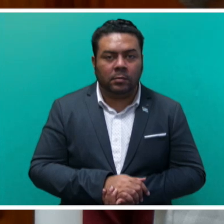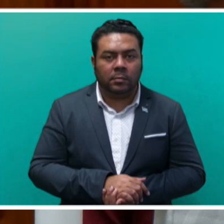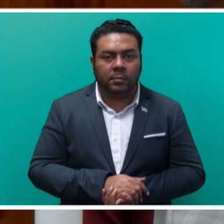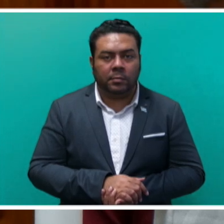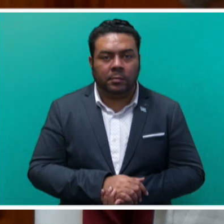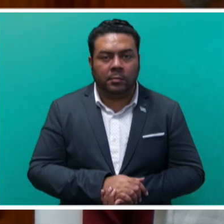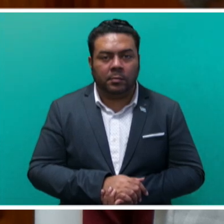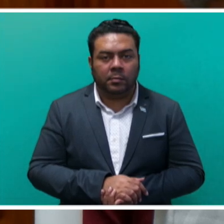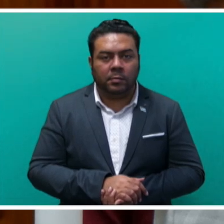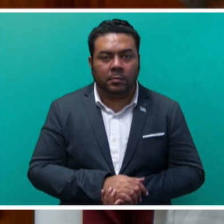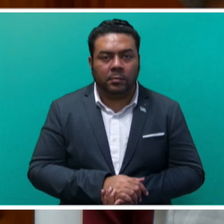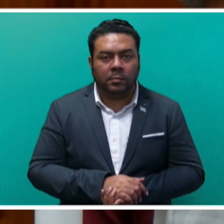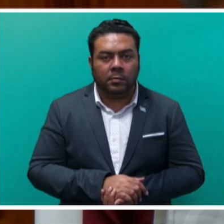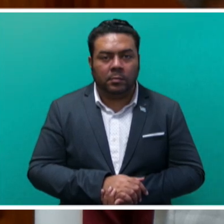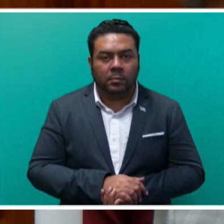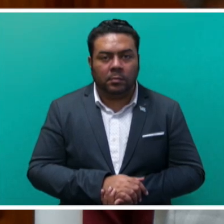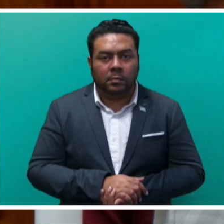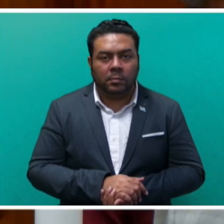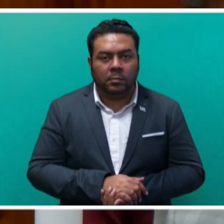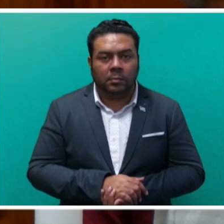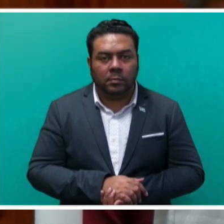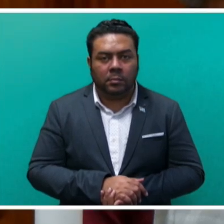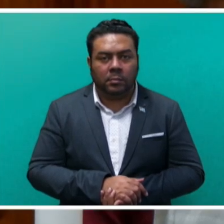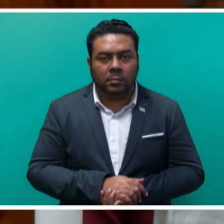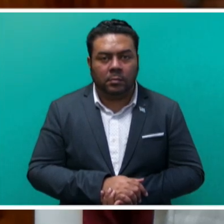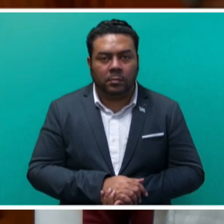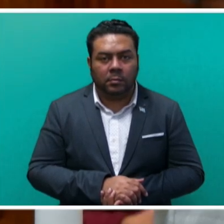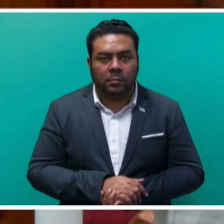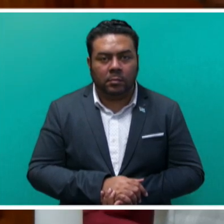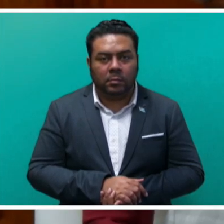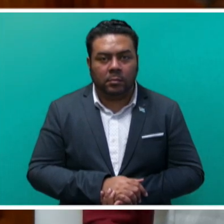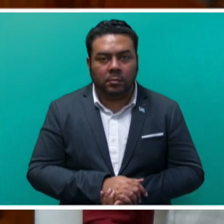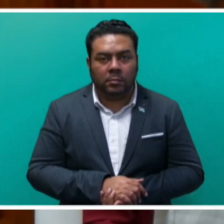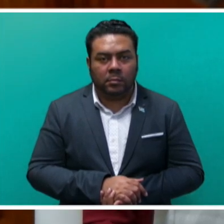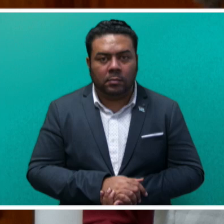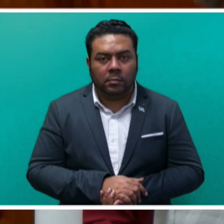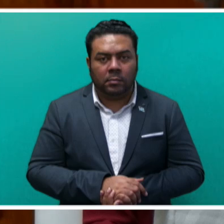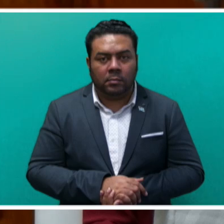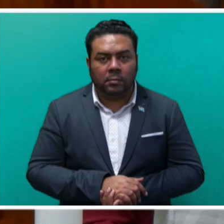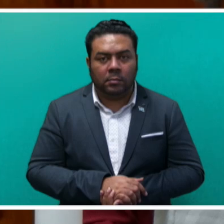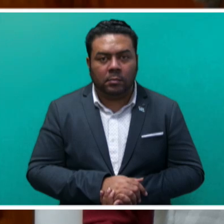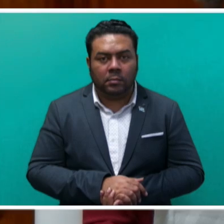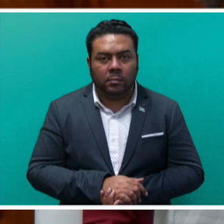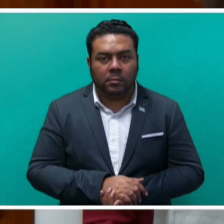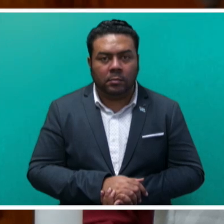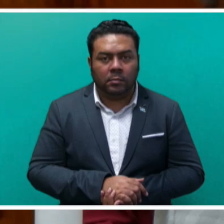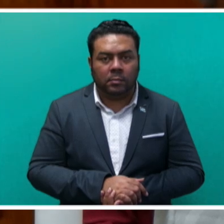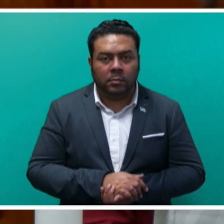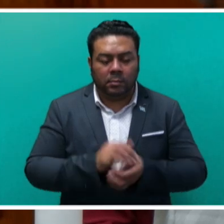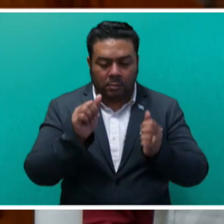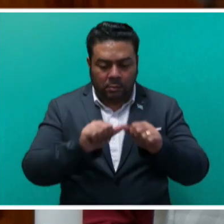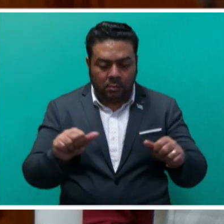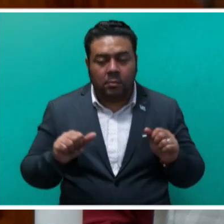more formalized, compliant entrepreneurial ventures in agriculture, fisheries, manufacturing, and tourism.